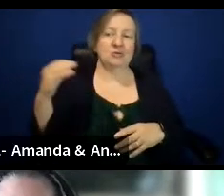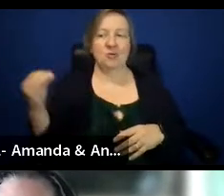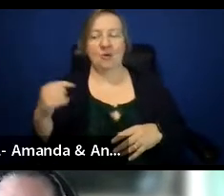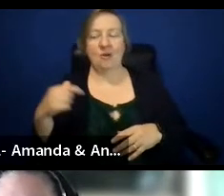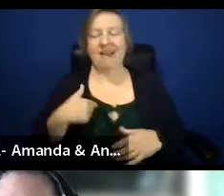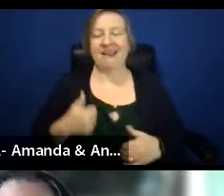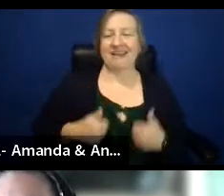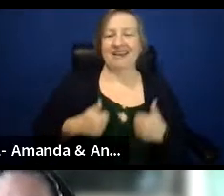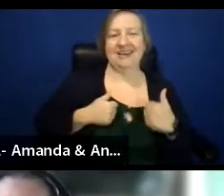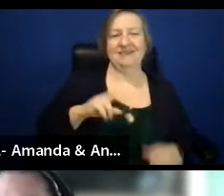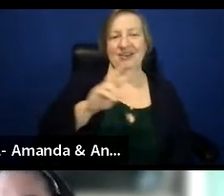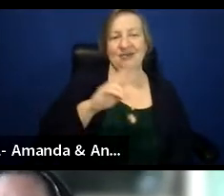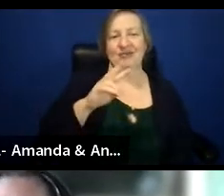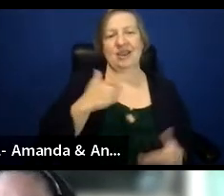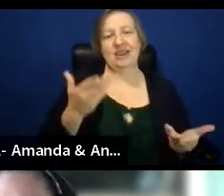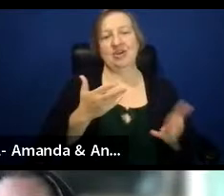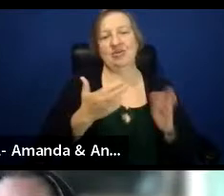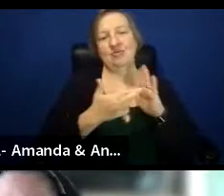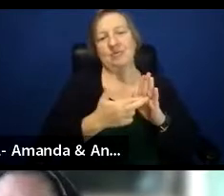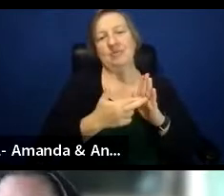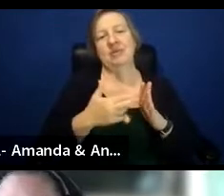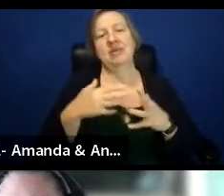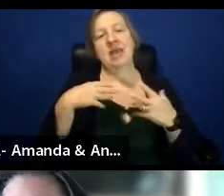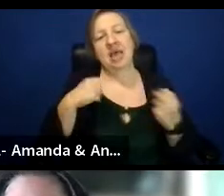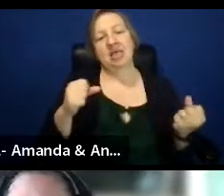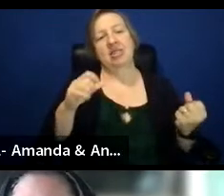side. I'm here representing the healthcare side.